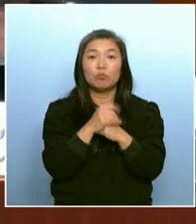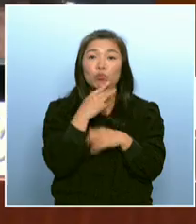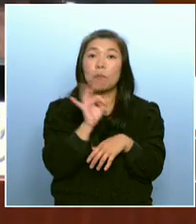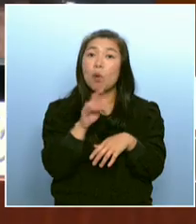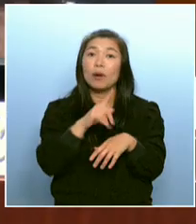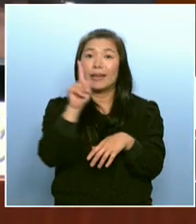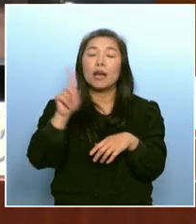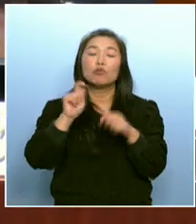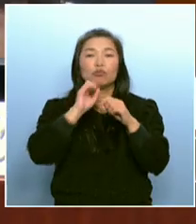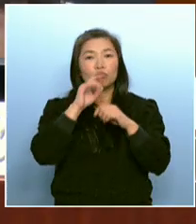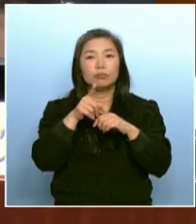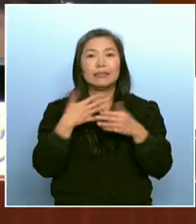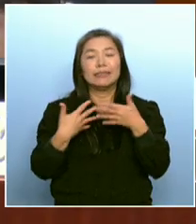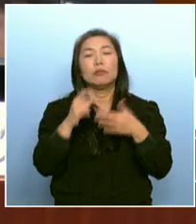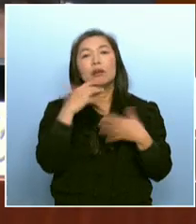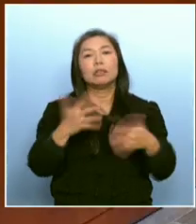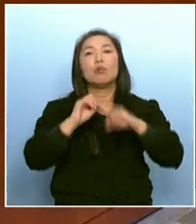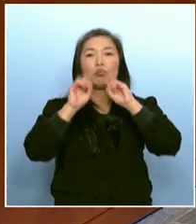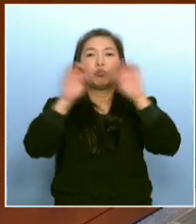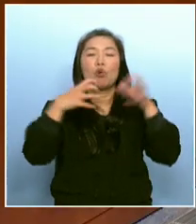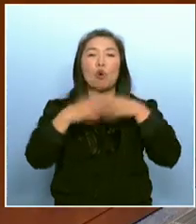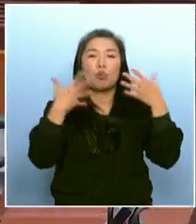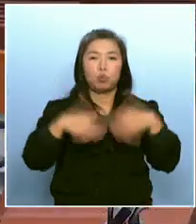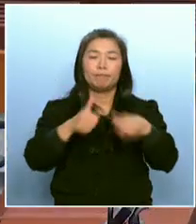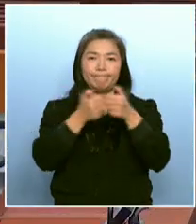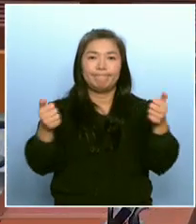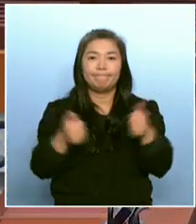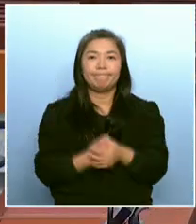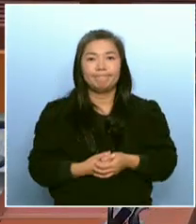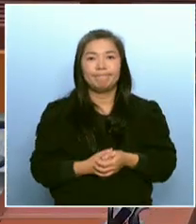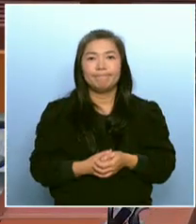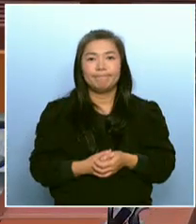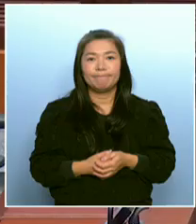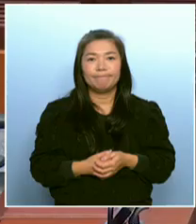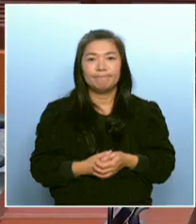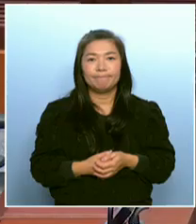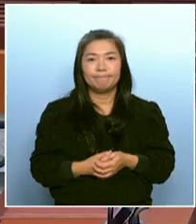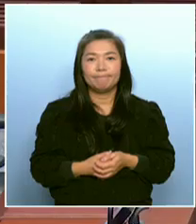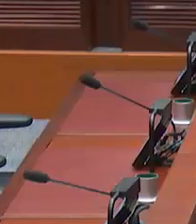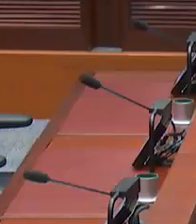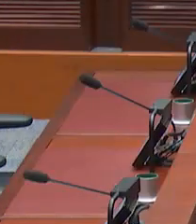Subcommittee. Okay, you all agree? There being no further matters, meeting adjourned. Thank you.